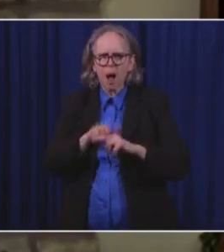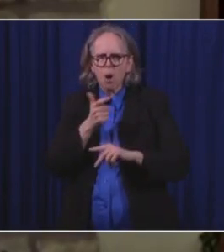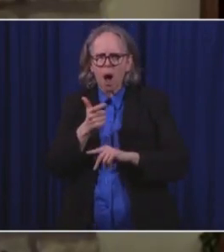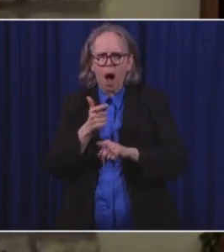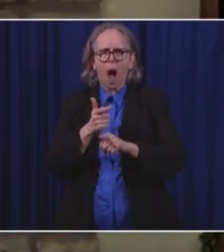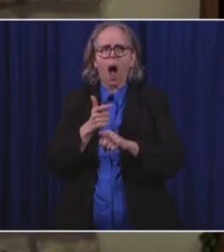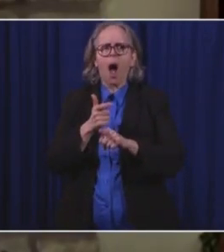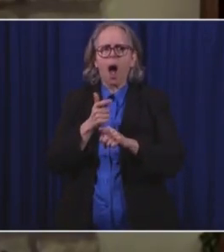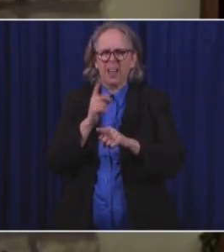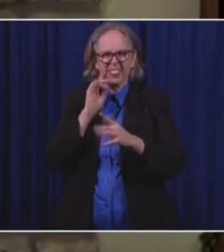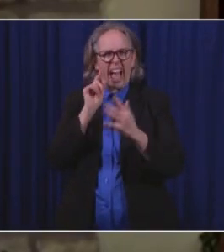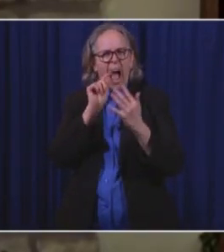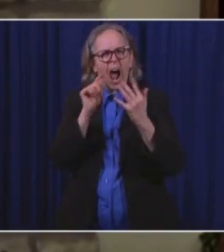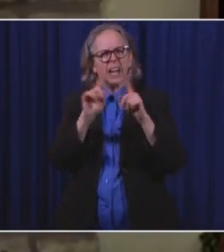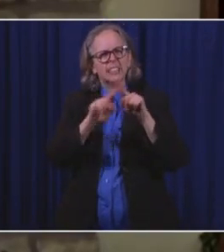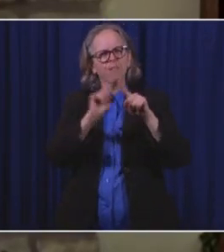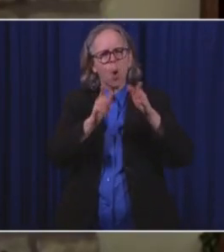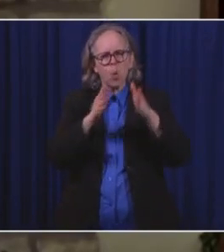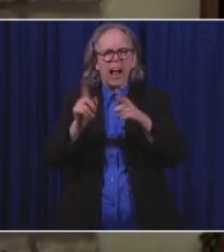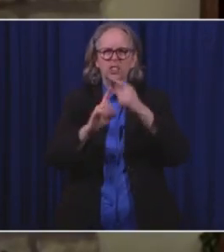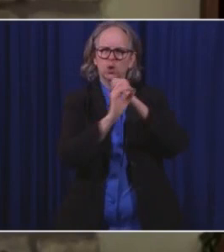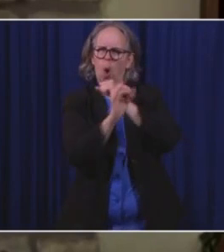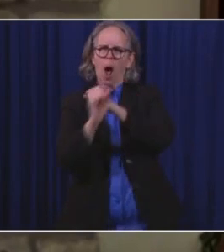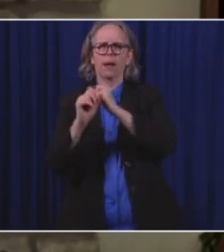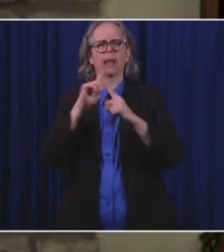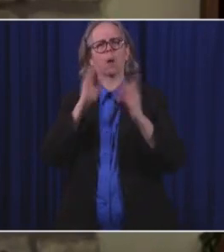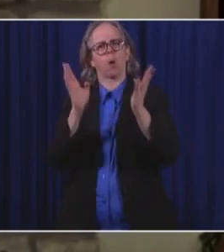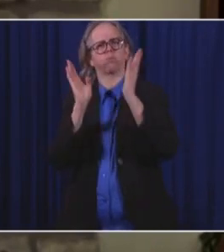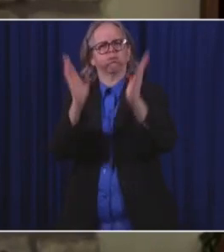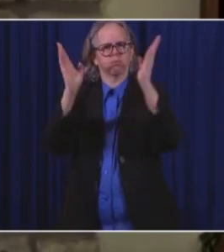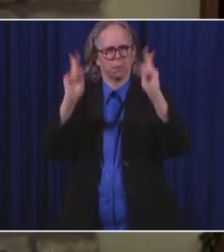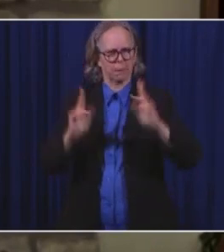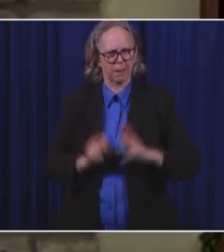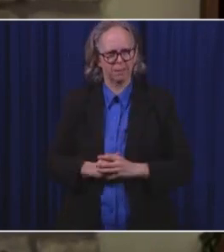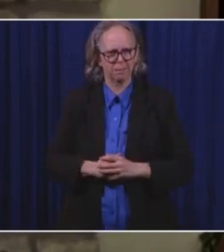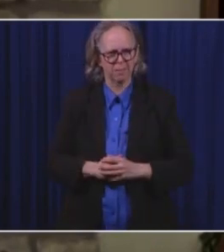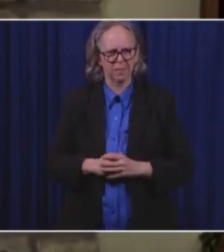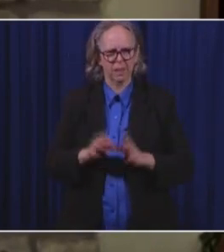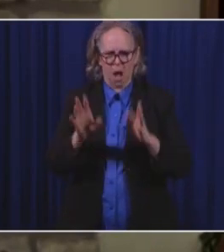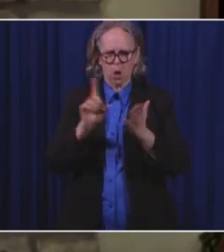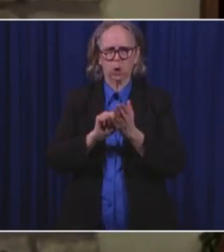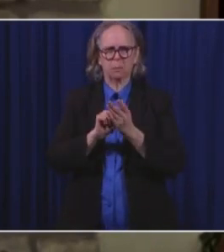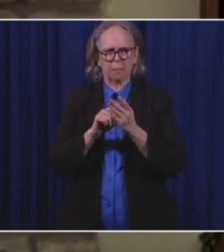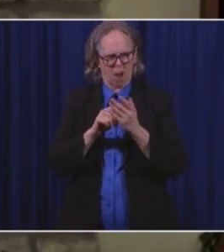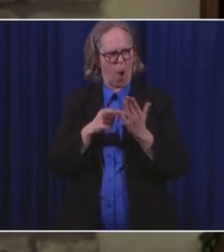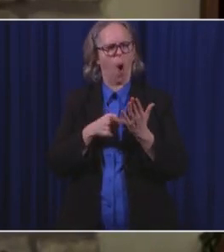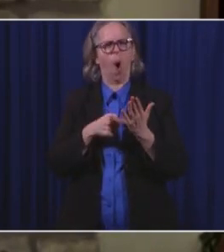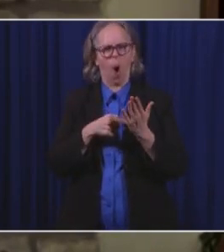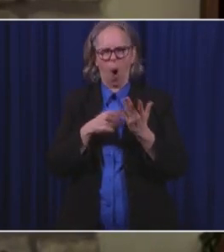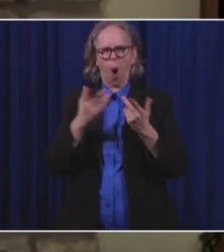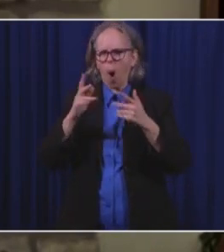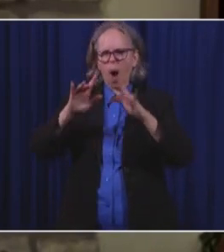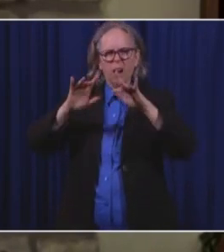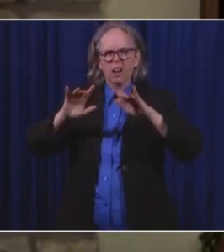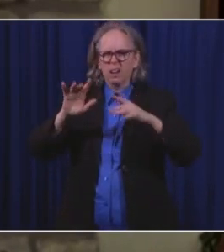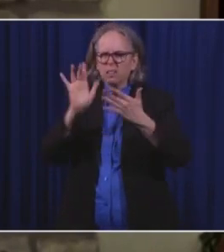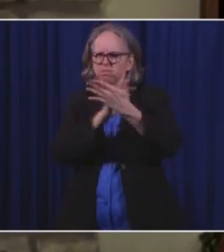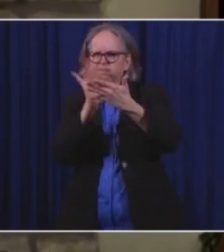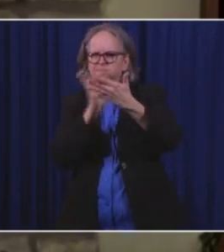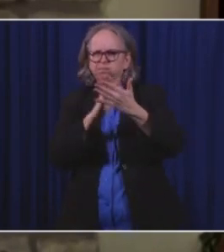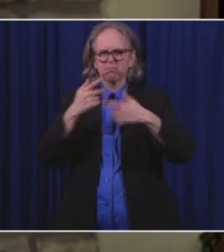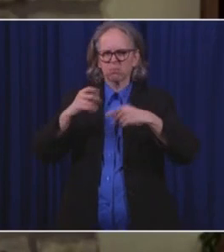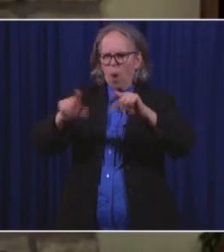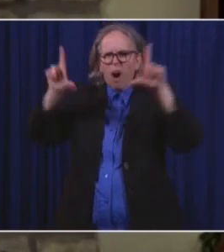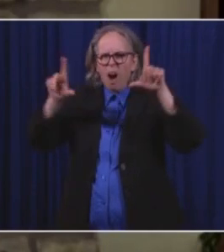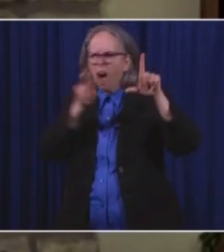the Dayton Daily tomorrow and read the stories about what the FDA is doing today. I think all those things go to